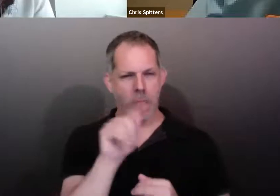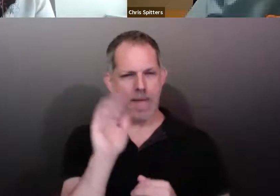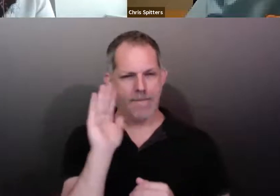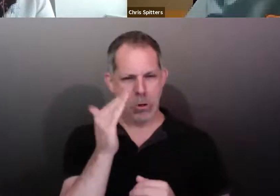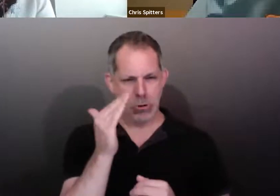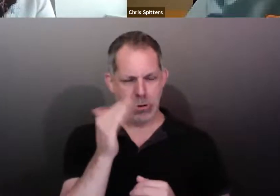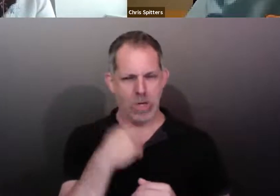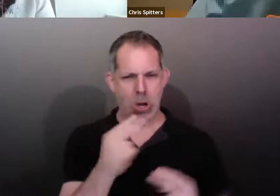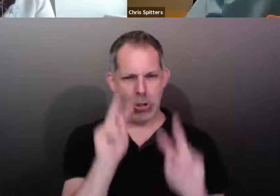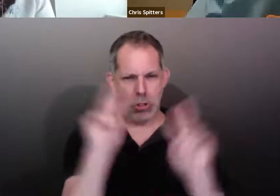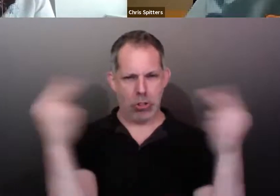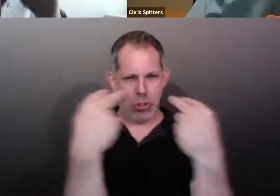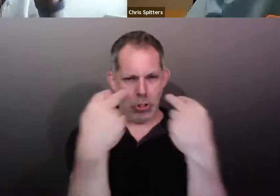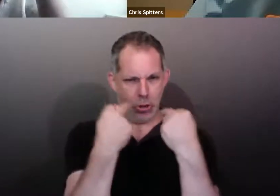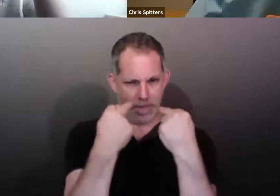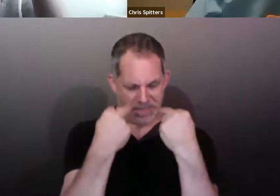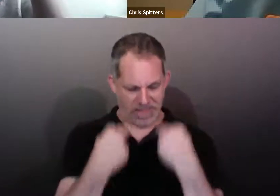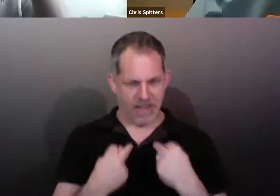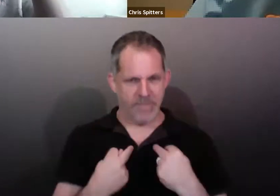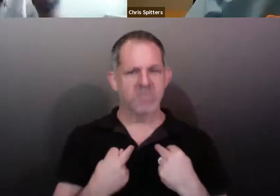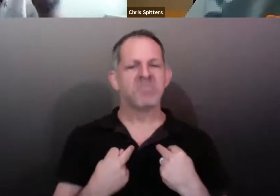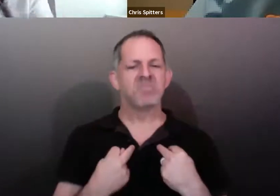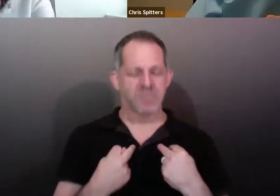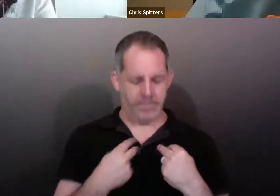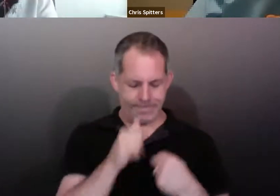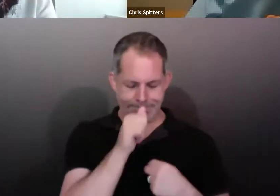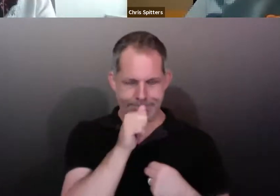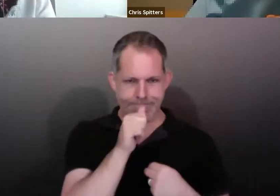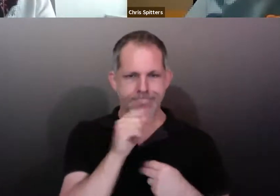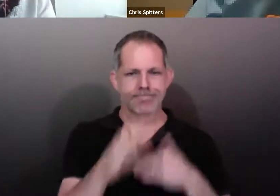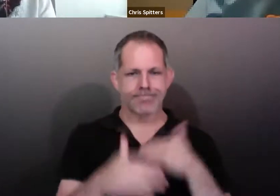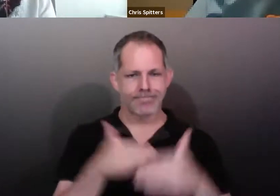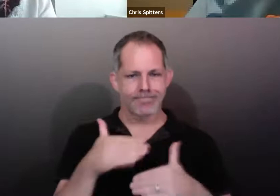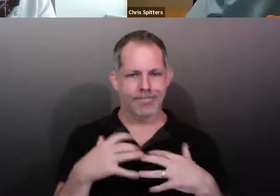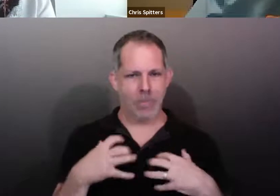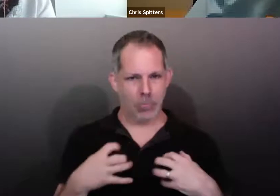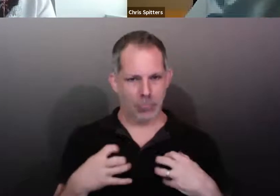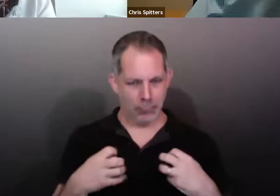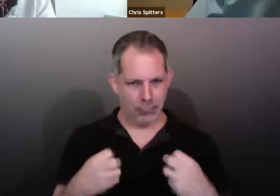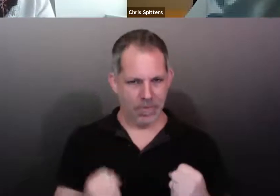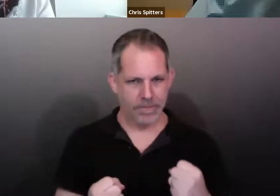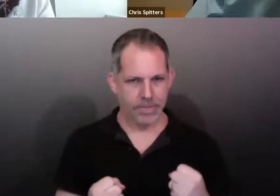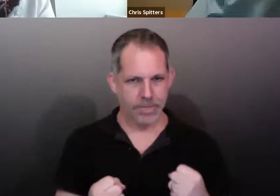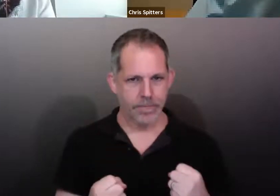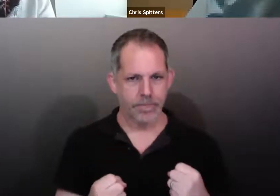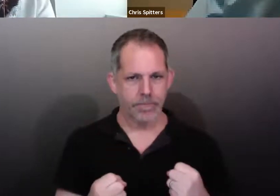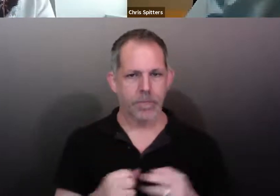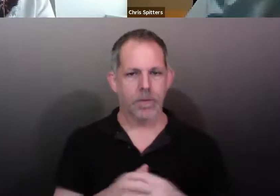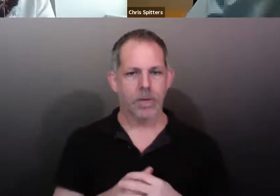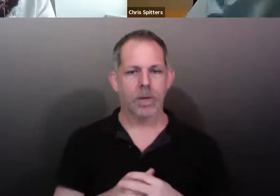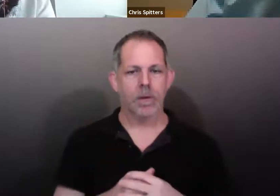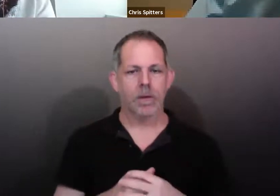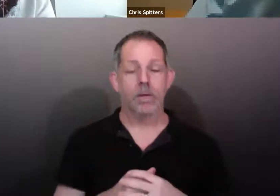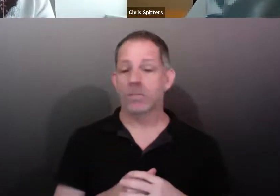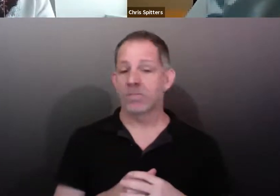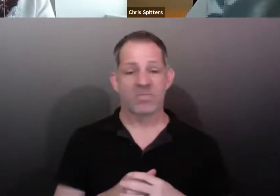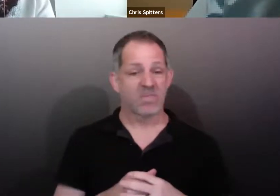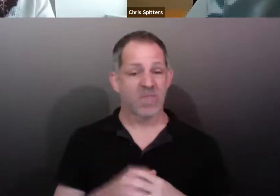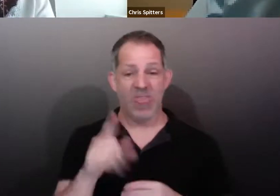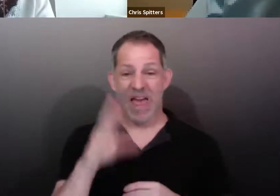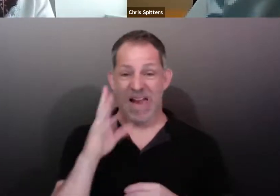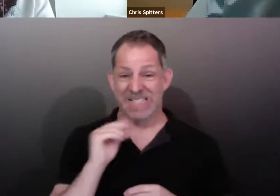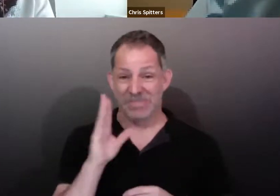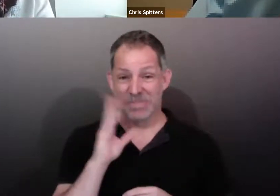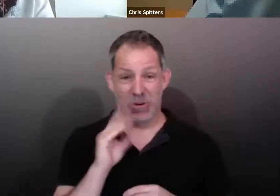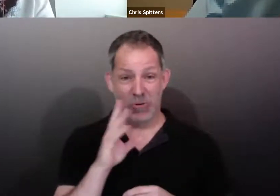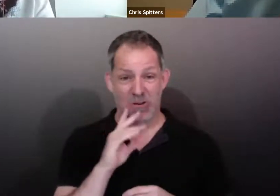talks. I think the scariest thing for me, though, is, this was happening right at the end of April, beginning of May. And that's when we were